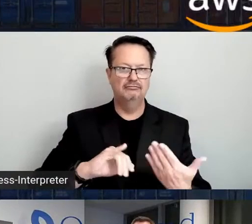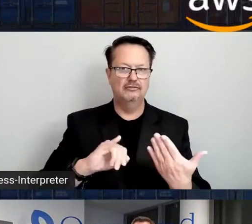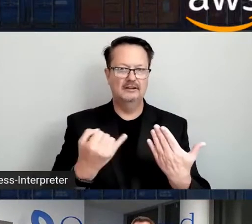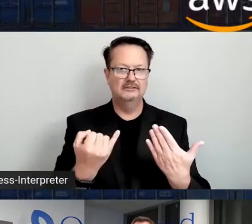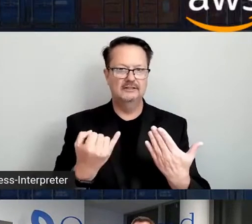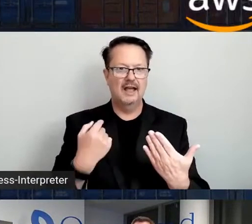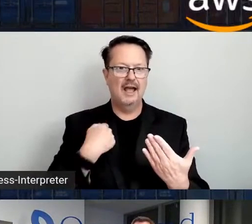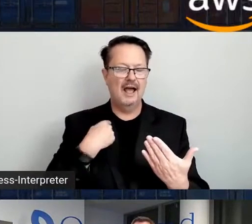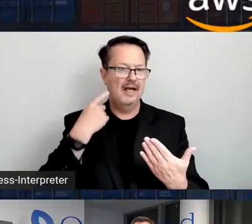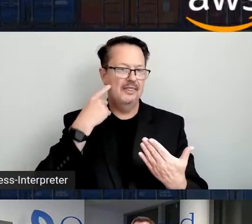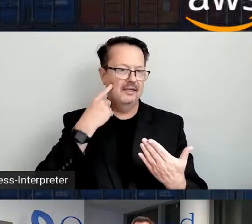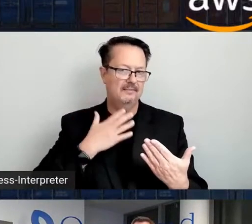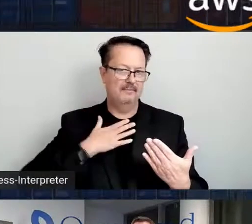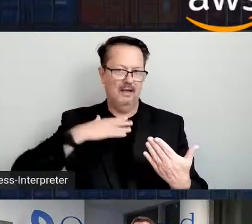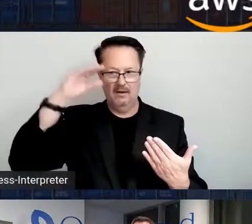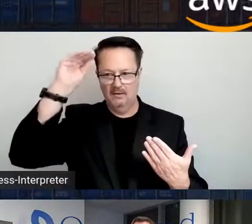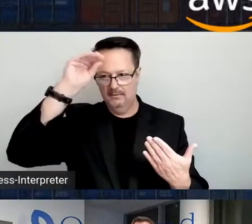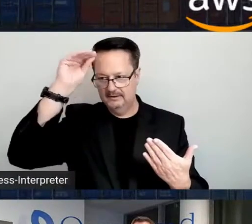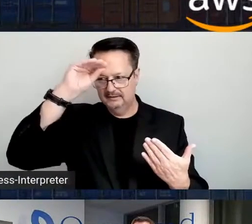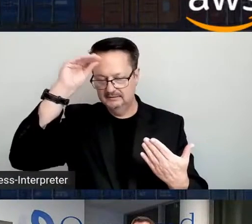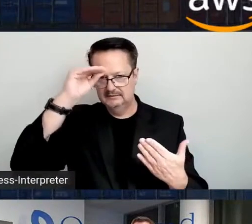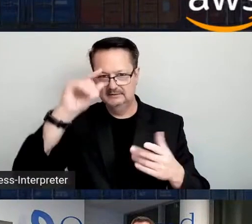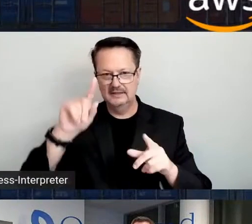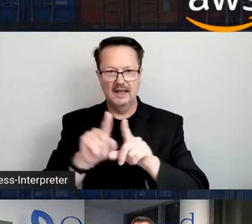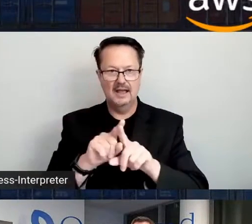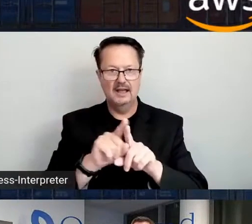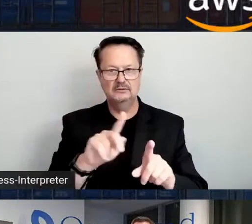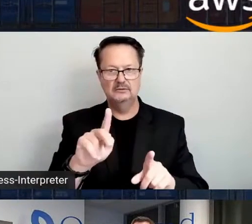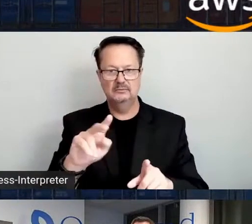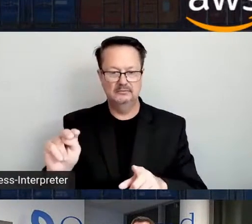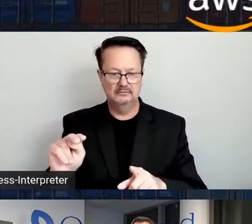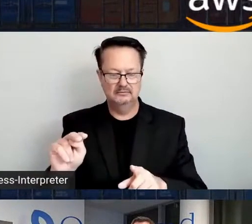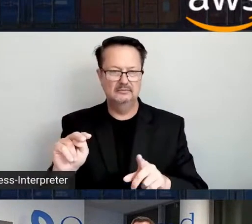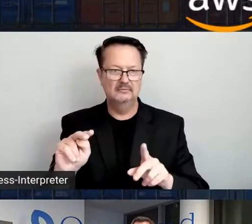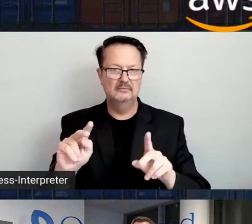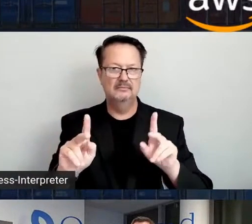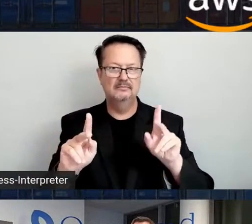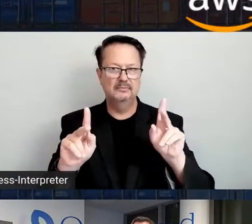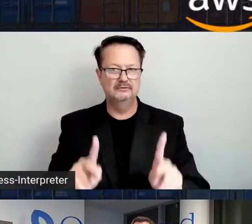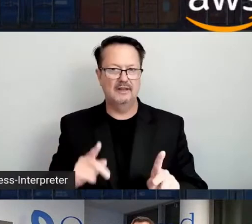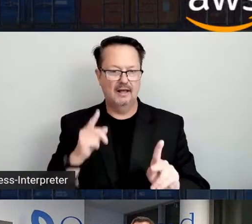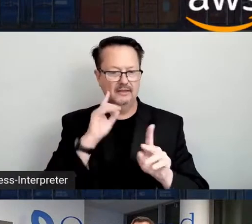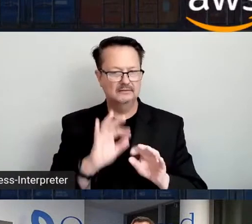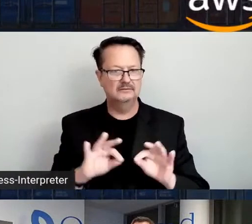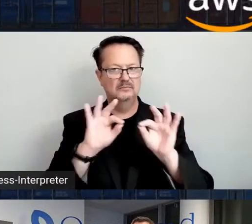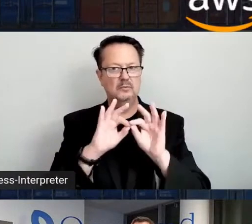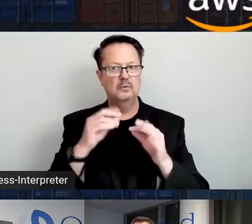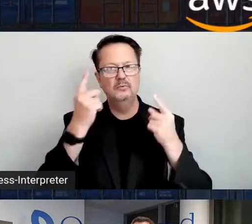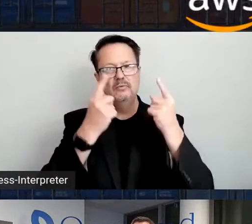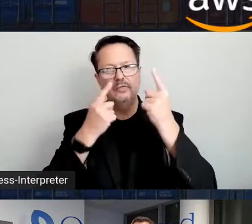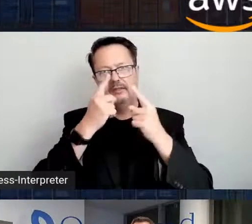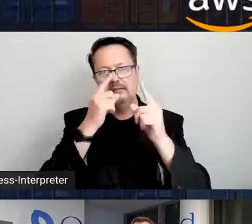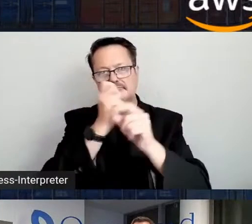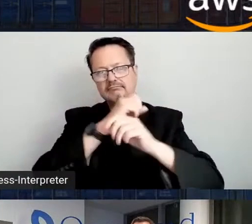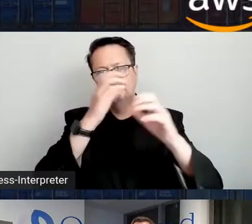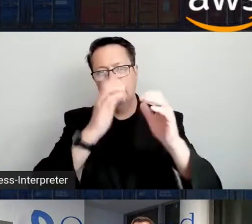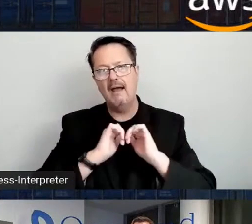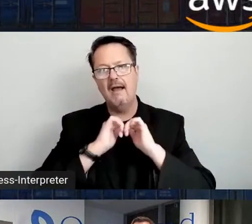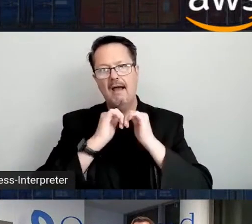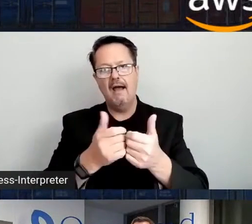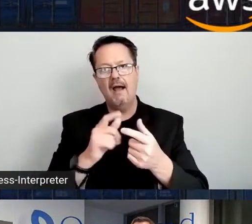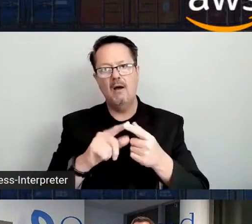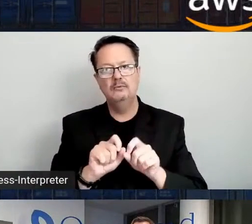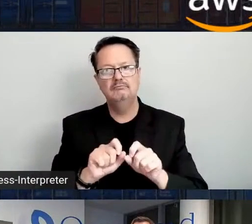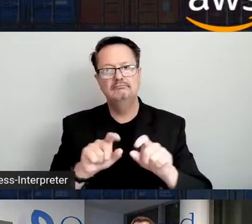I think in my opinion, as a Kubernetes person, I would say that it's really important to think about how to deploy